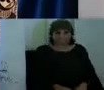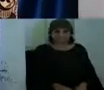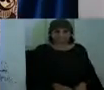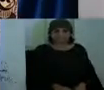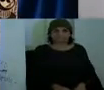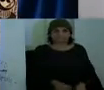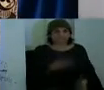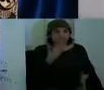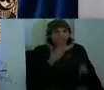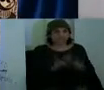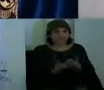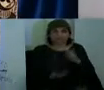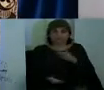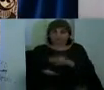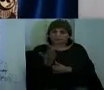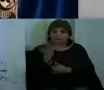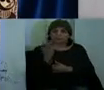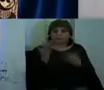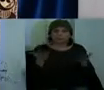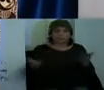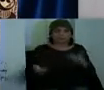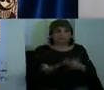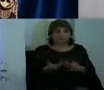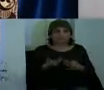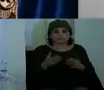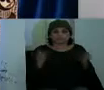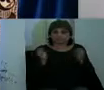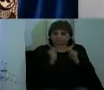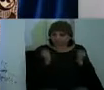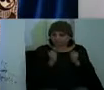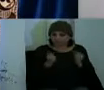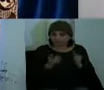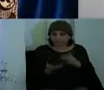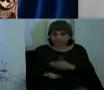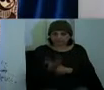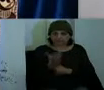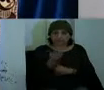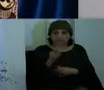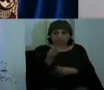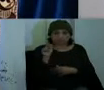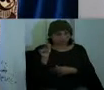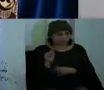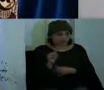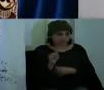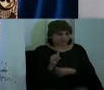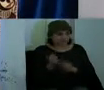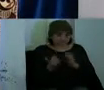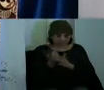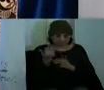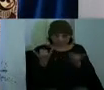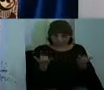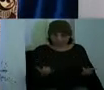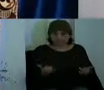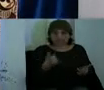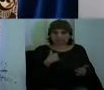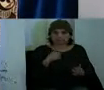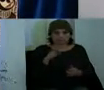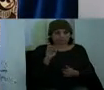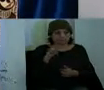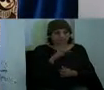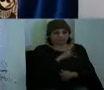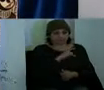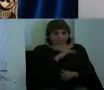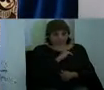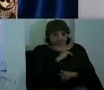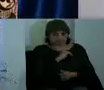And good morning. We want to welcome you on this chilly morning in Los Angeles. If you are brand new with us today, I'm Reverend Keith Mazingo, the